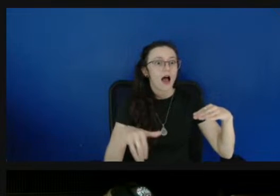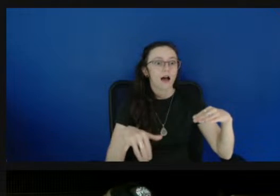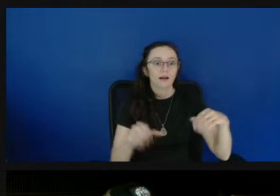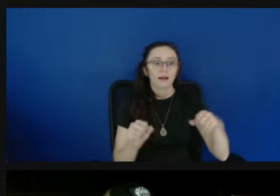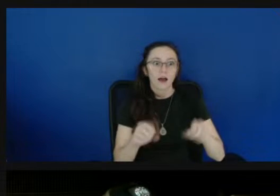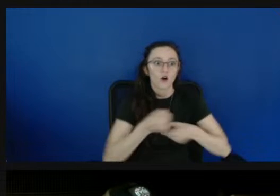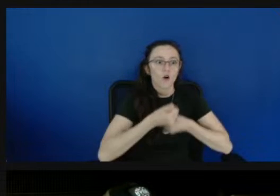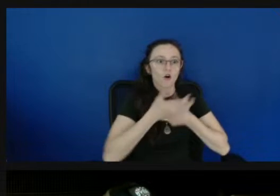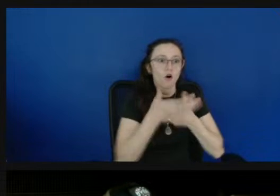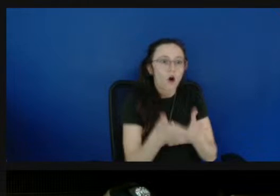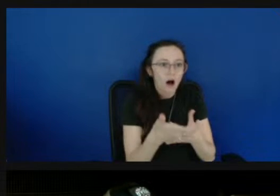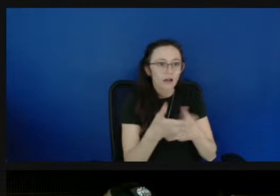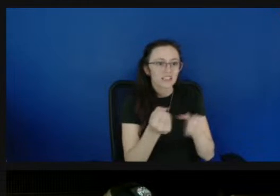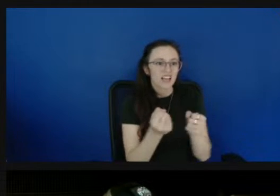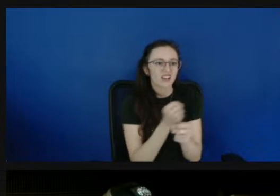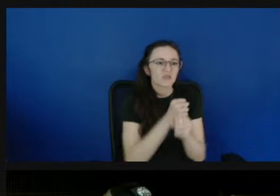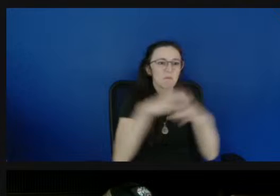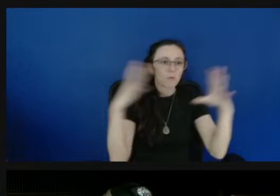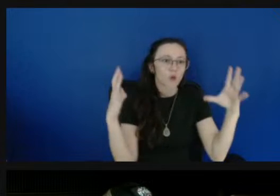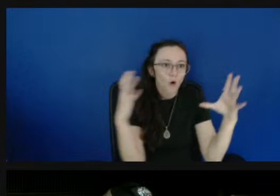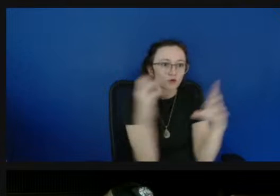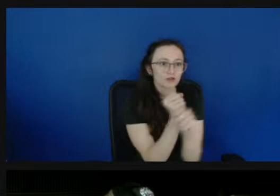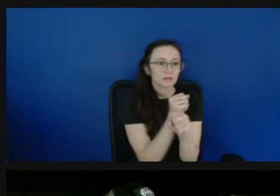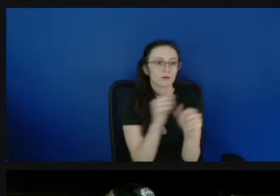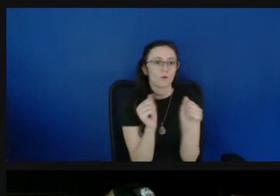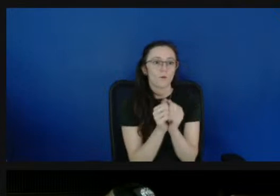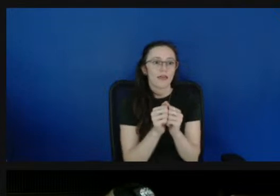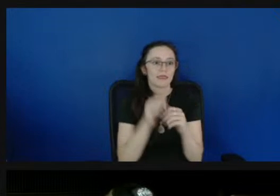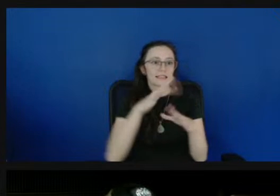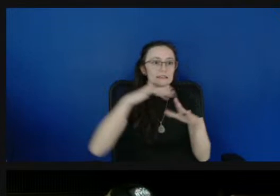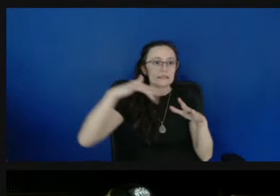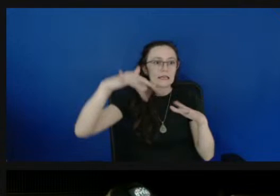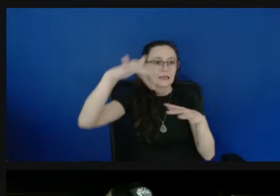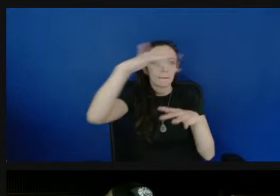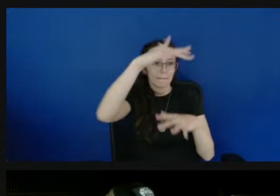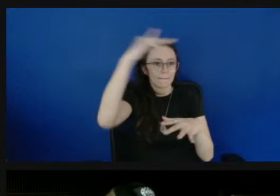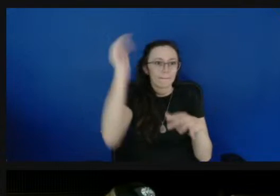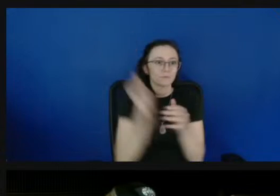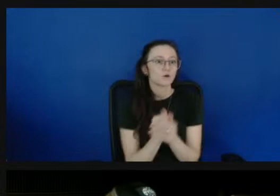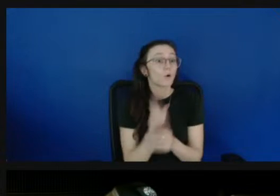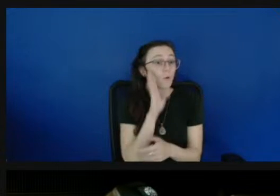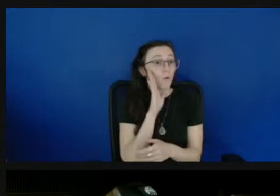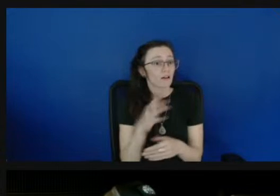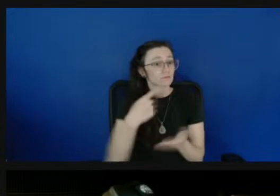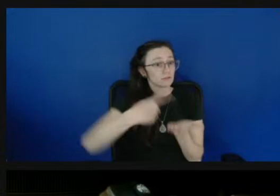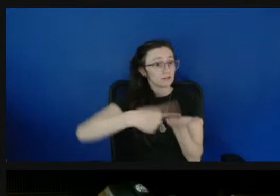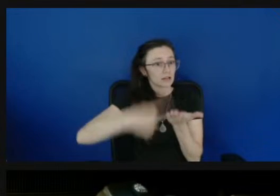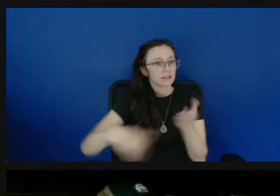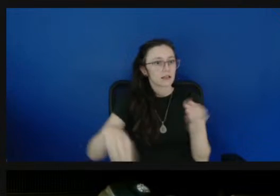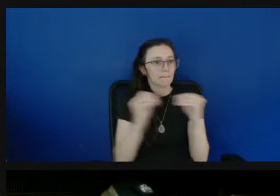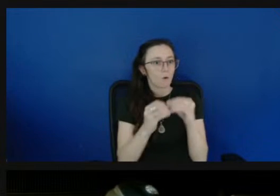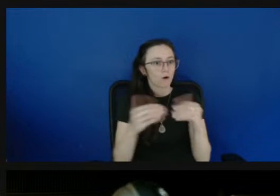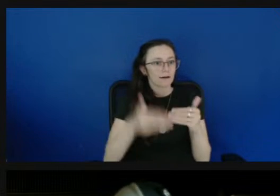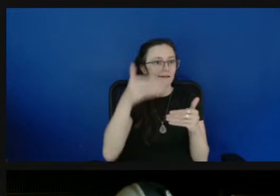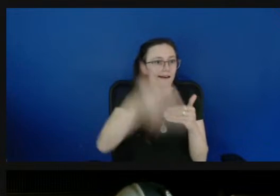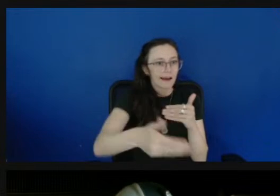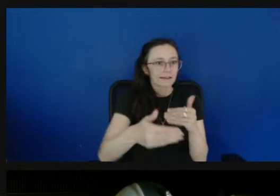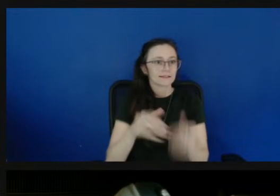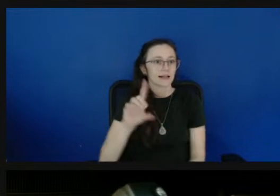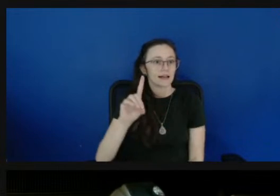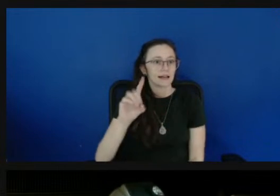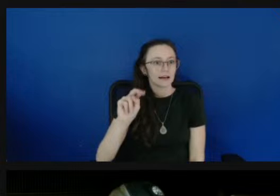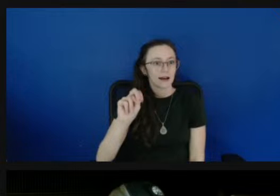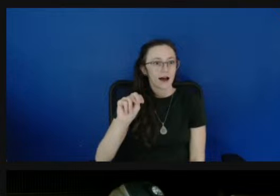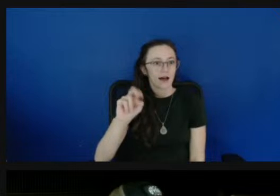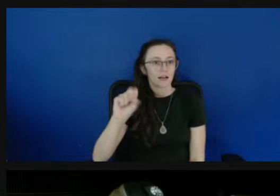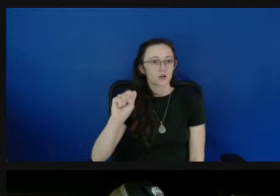steam. And this is what we'll explore next, actually, as Don Swanson picks this up. Something to add,